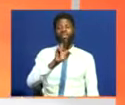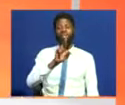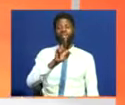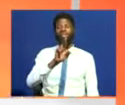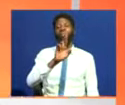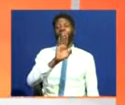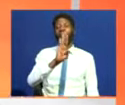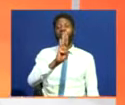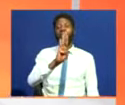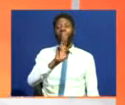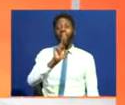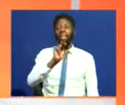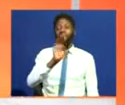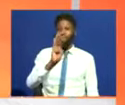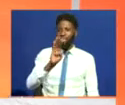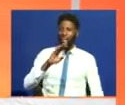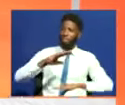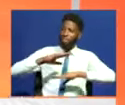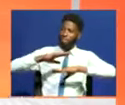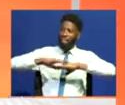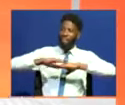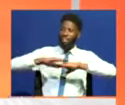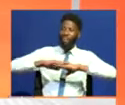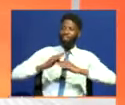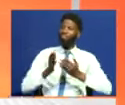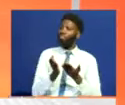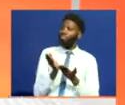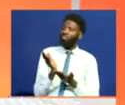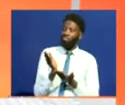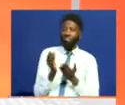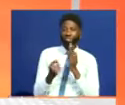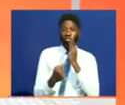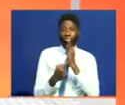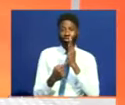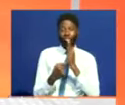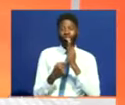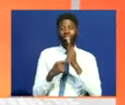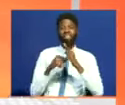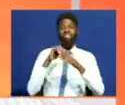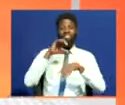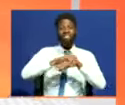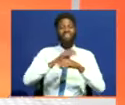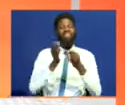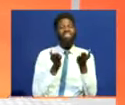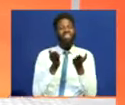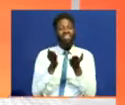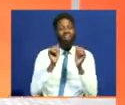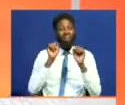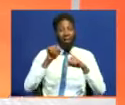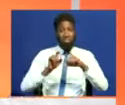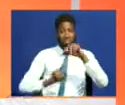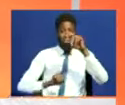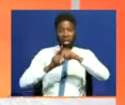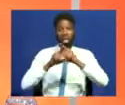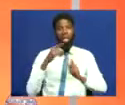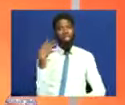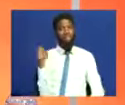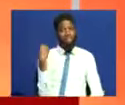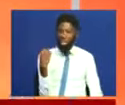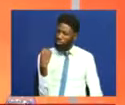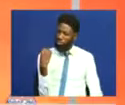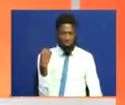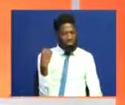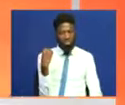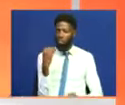platforms through digital that you can be able to acquire services. Has Airbnb started yesterday? No. It's been there over 5 years. It's